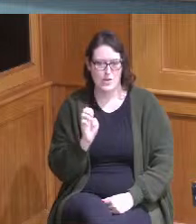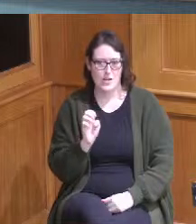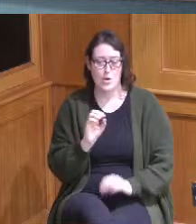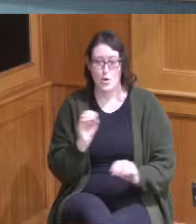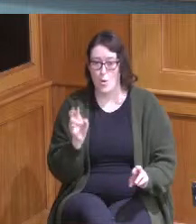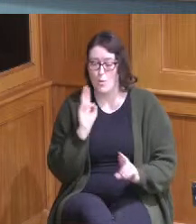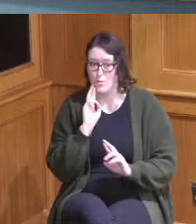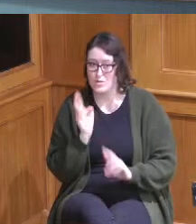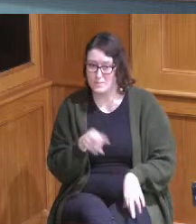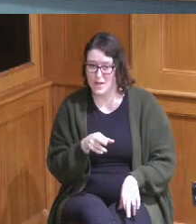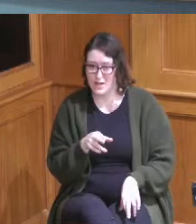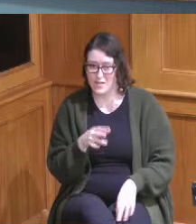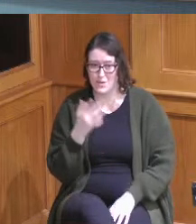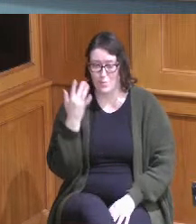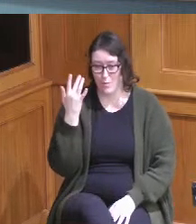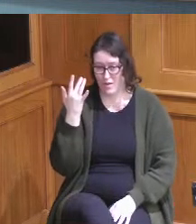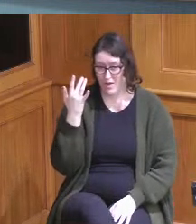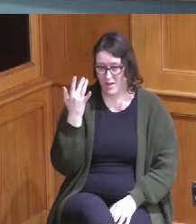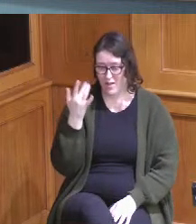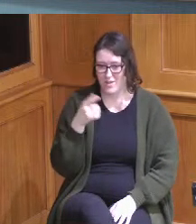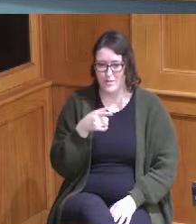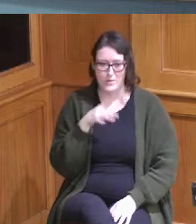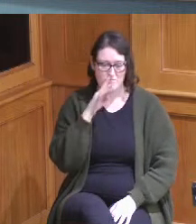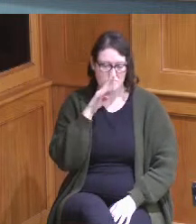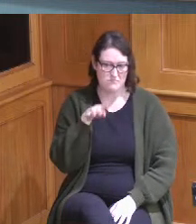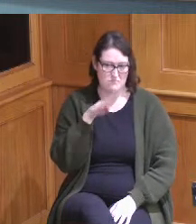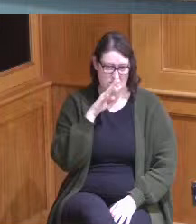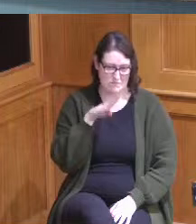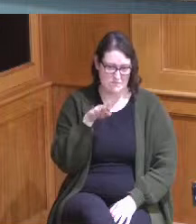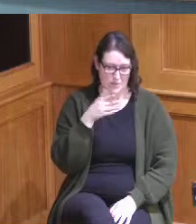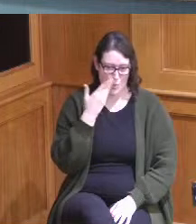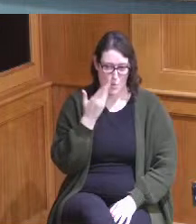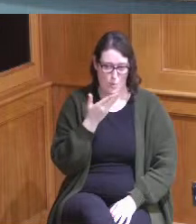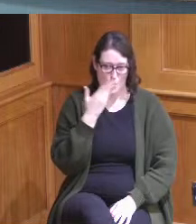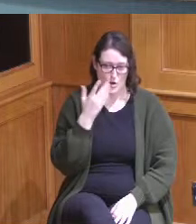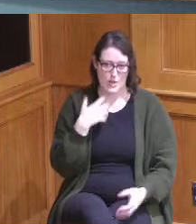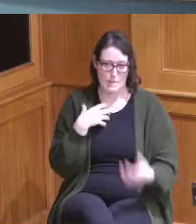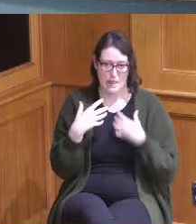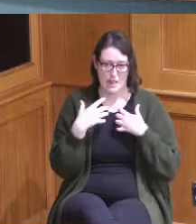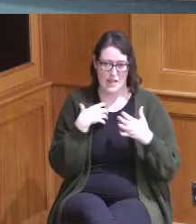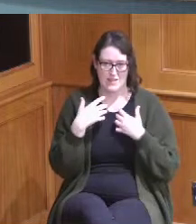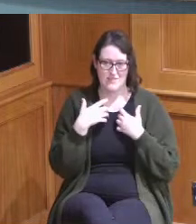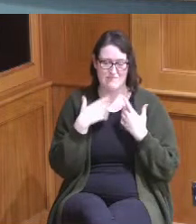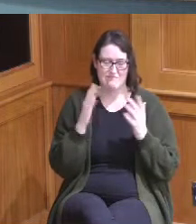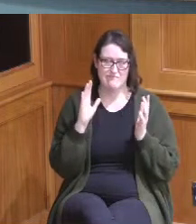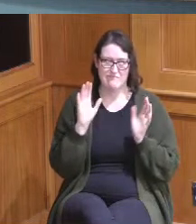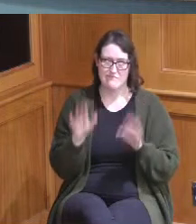responded because we disregard odor complaints as